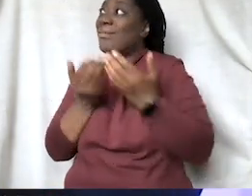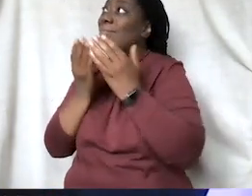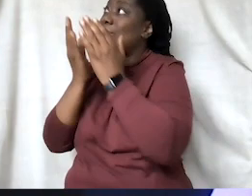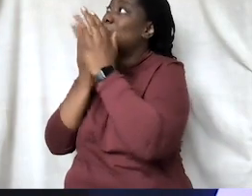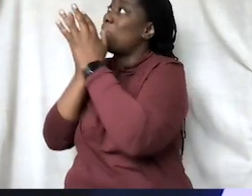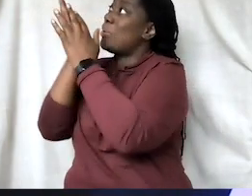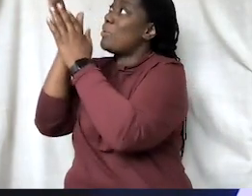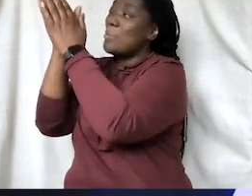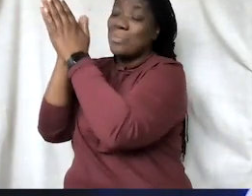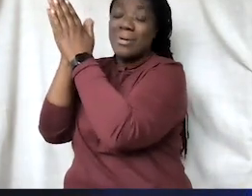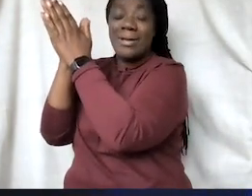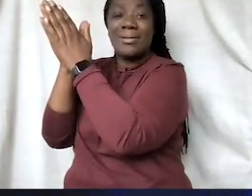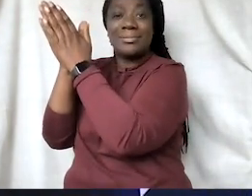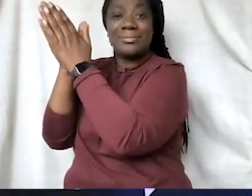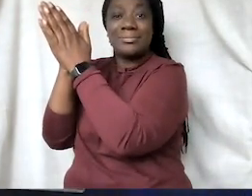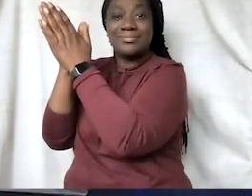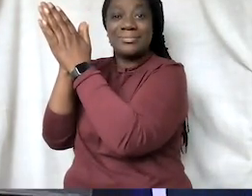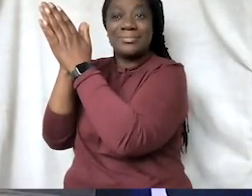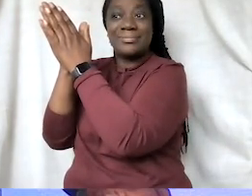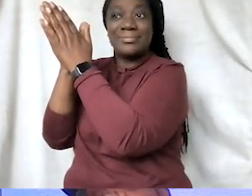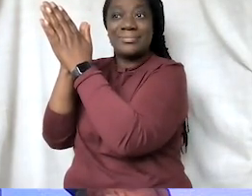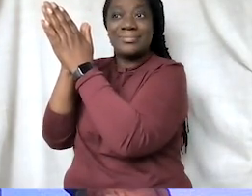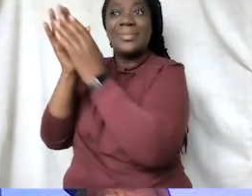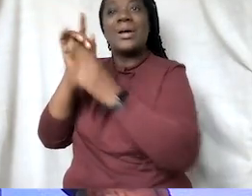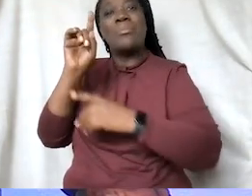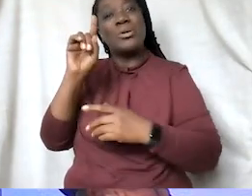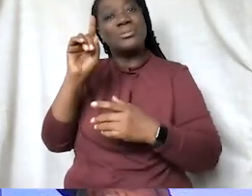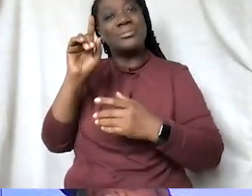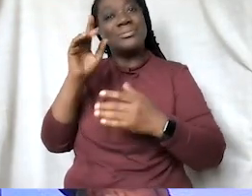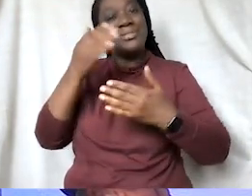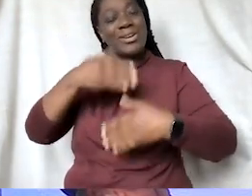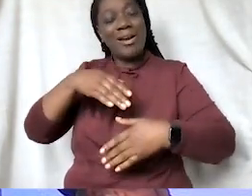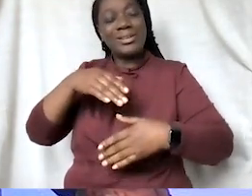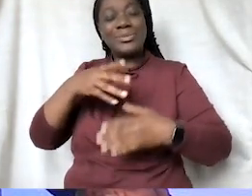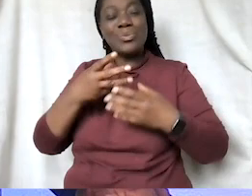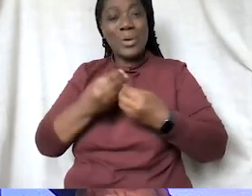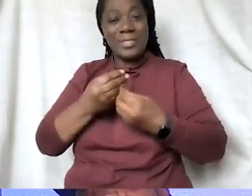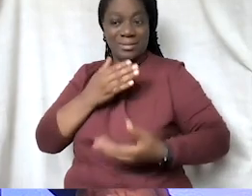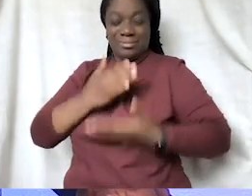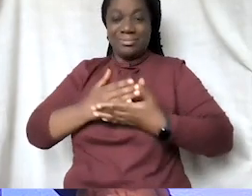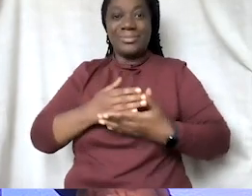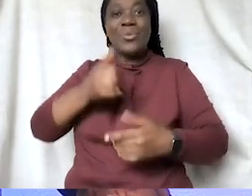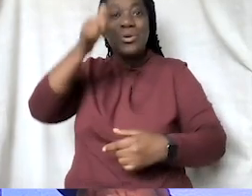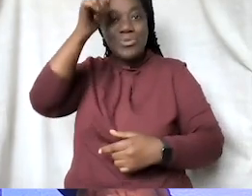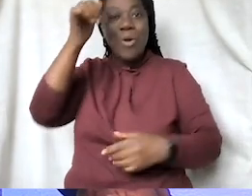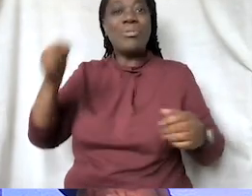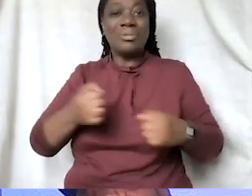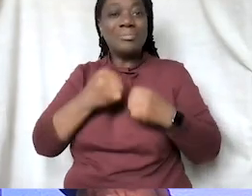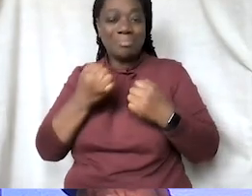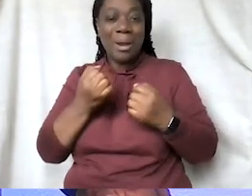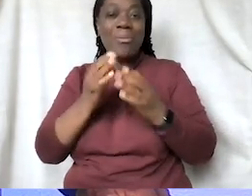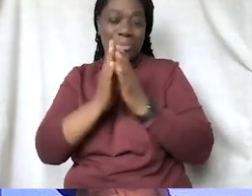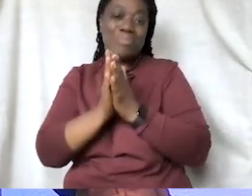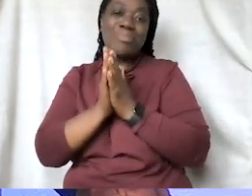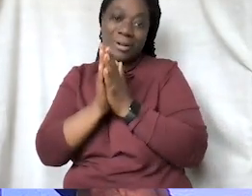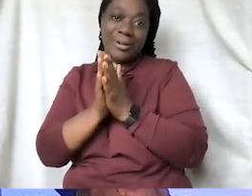God, we come to you with the assurance, knowing that there is power in prayer. And